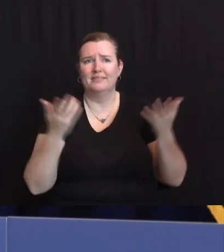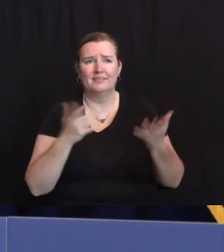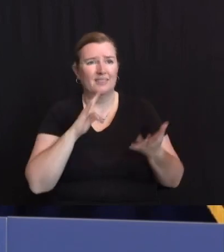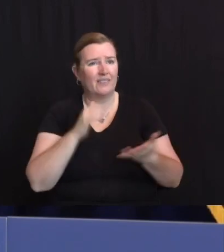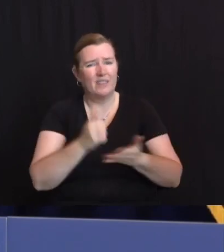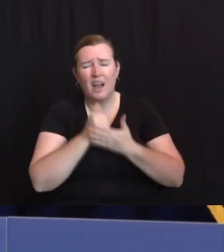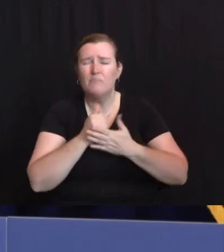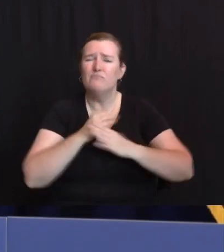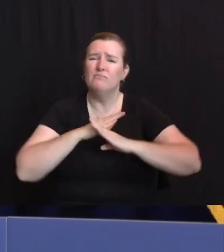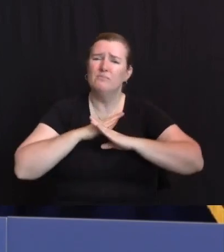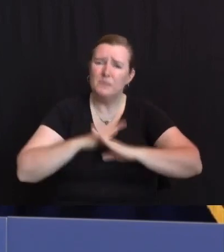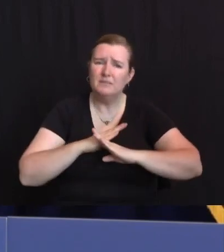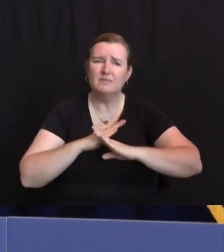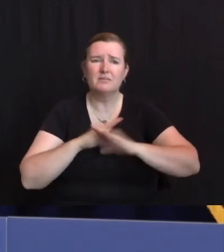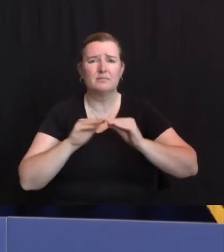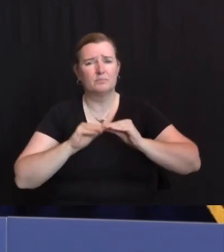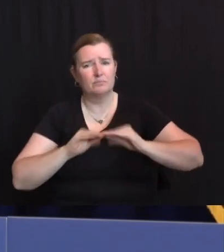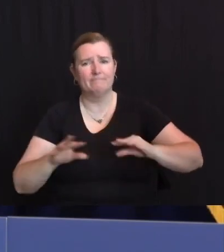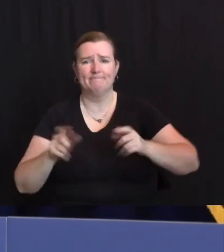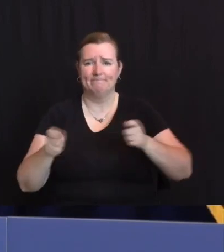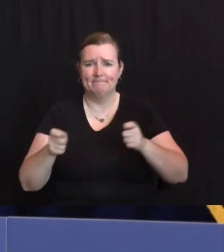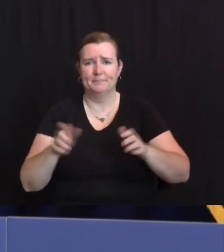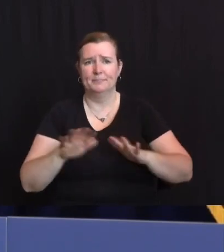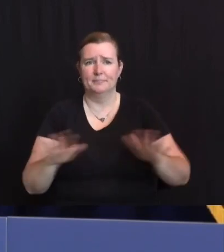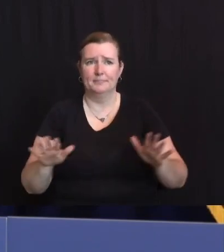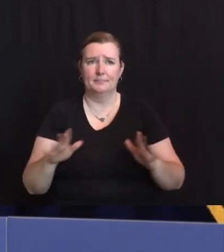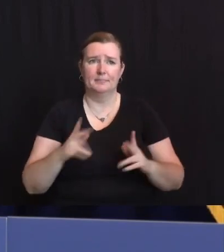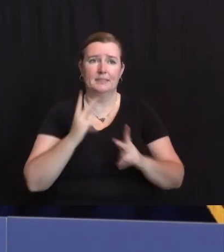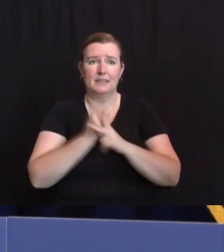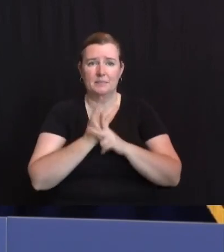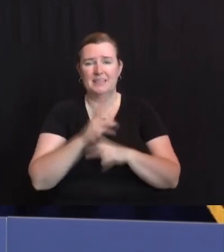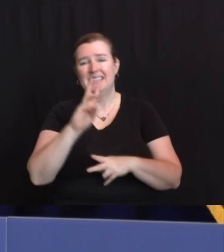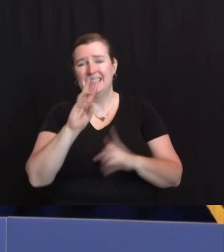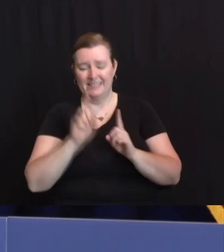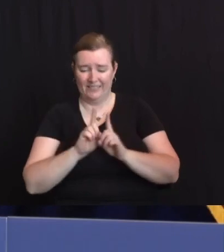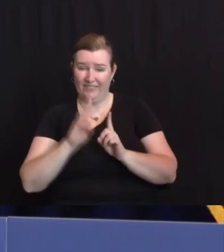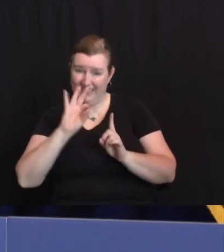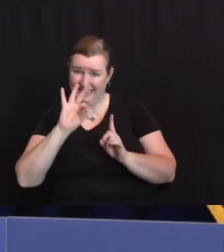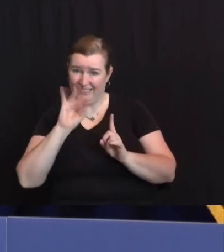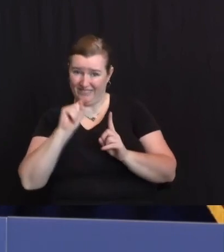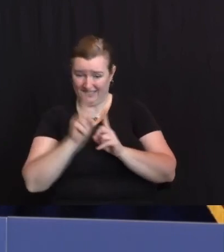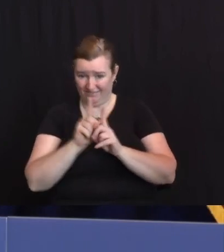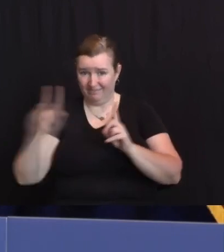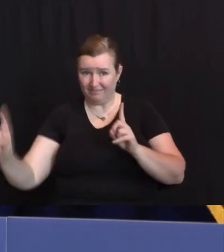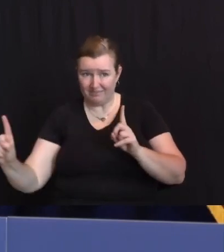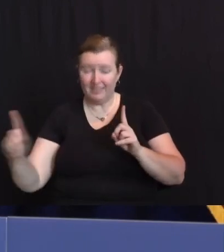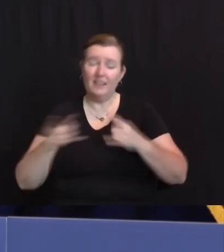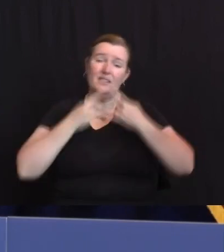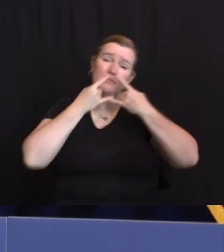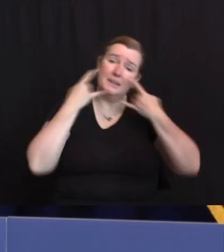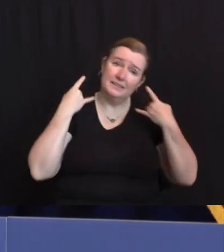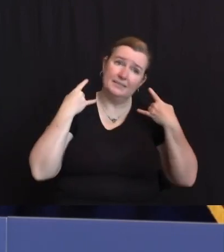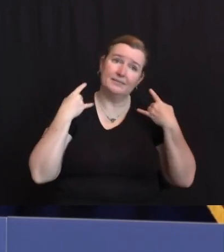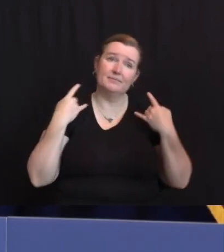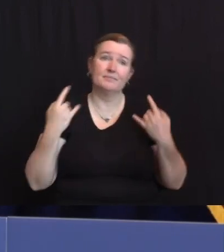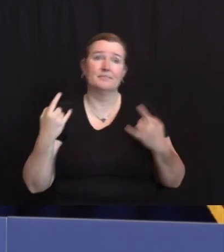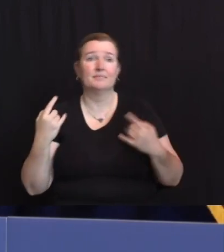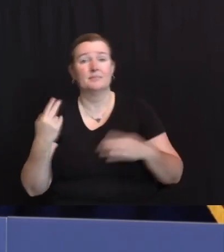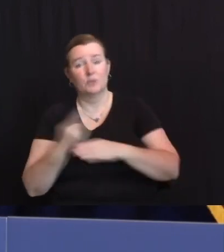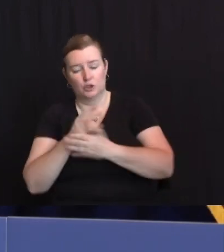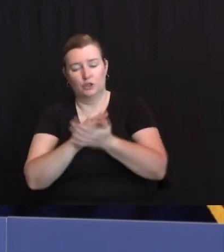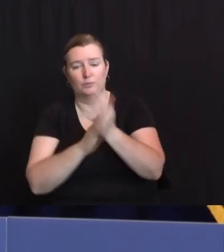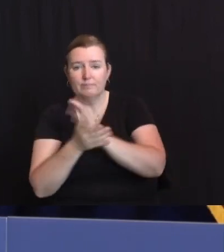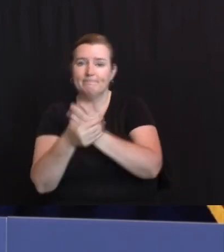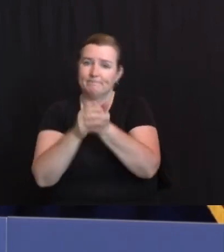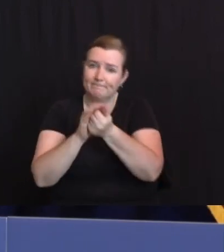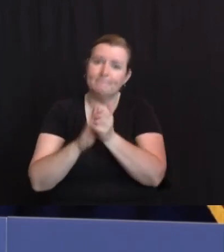state. Stay at least 6 feet apart from one another. Wear a face covering. Wash your hands frequently or use hand sanitizer with at